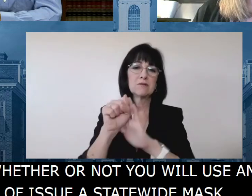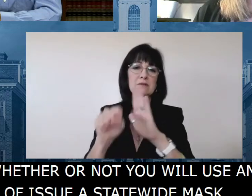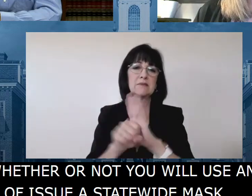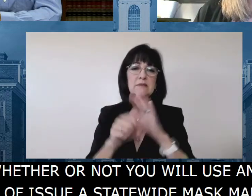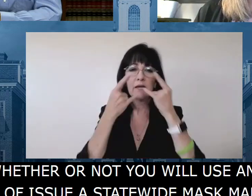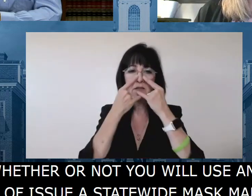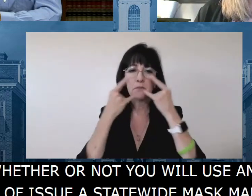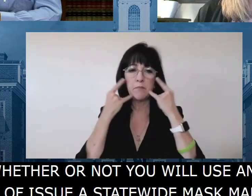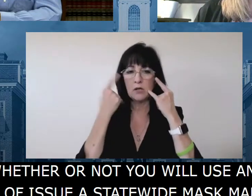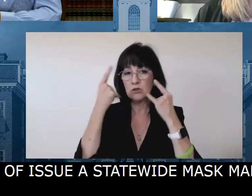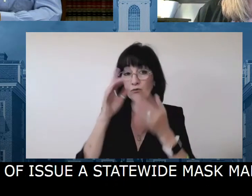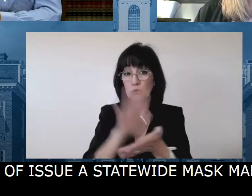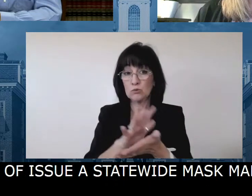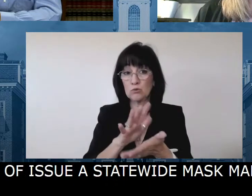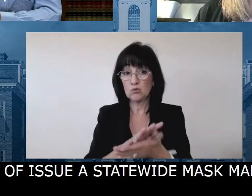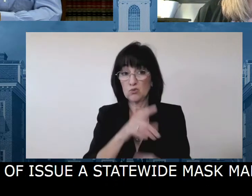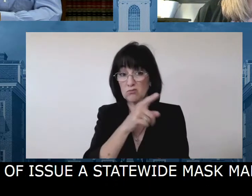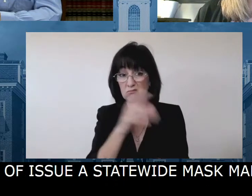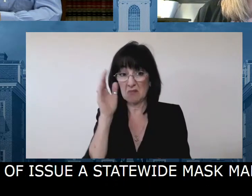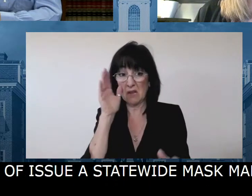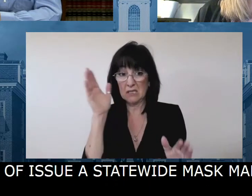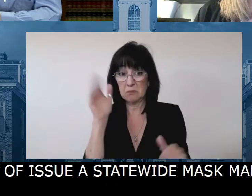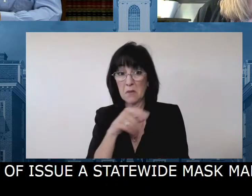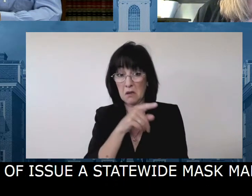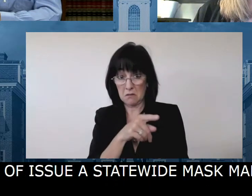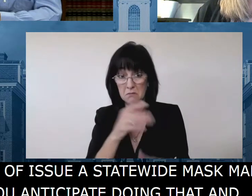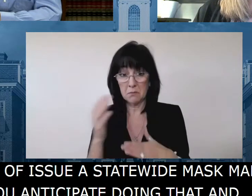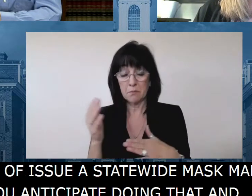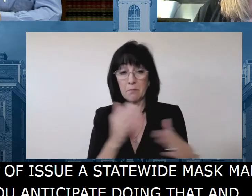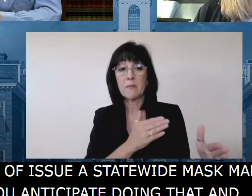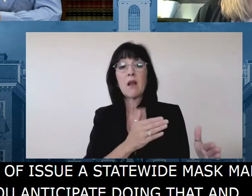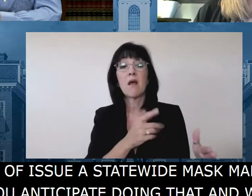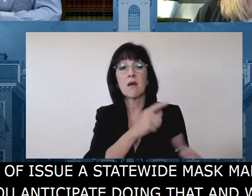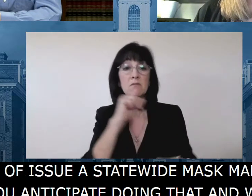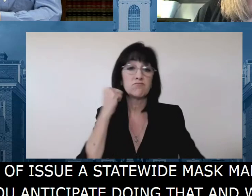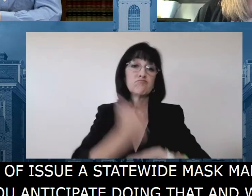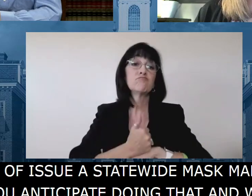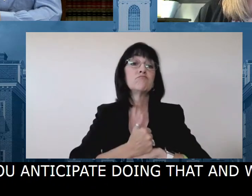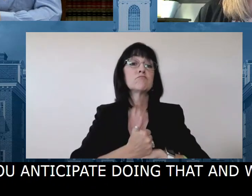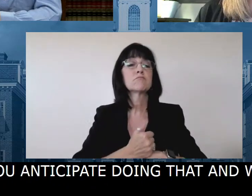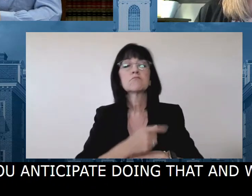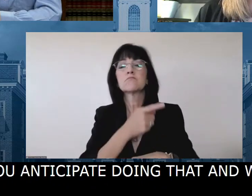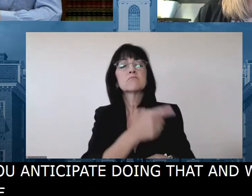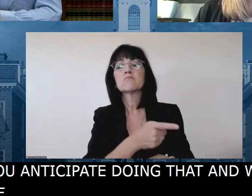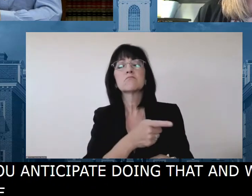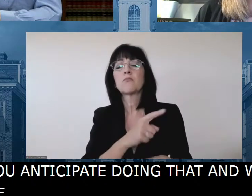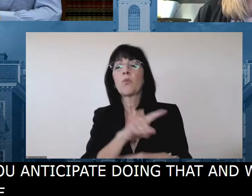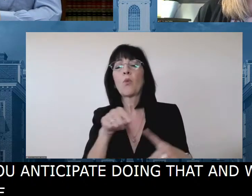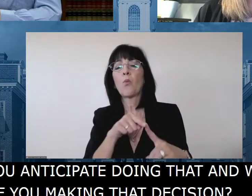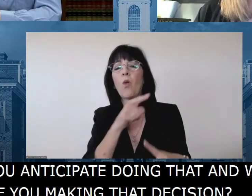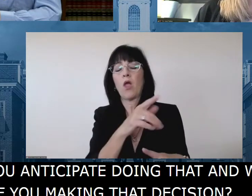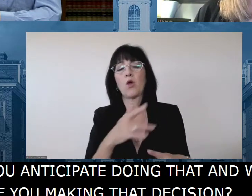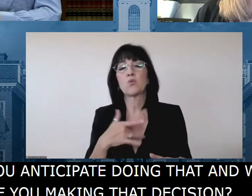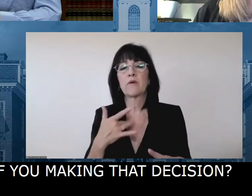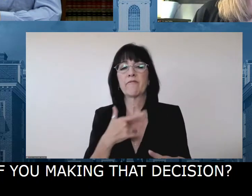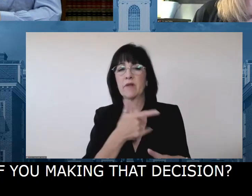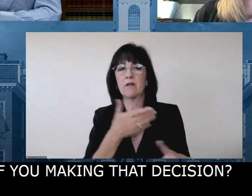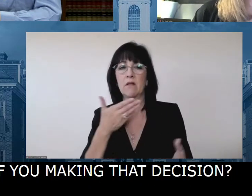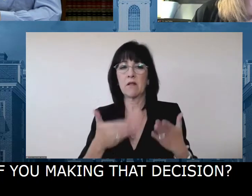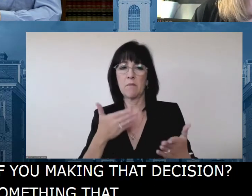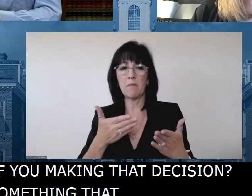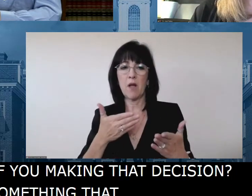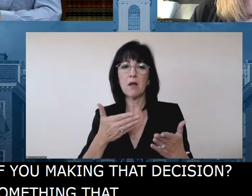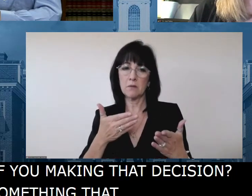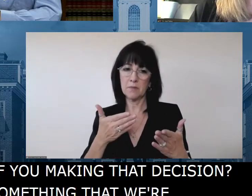doing that, and what is the timeline on you making that decision? Yeah, it's something that we're definitely looking at.